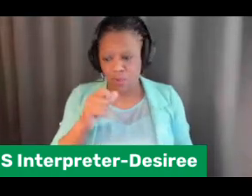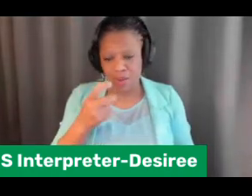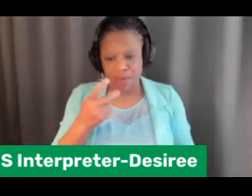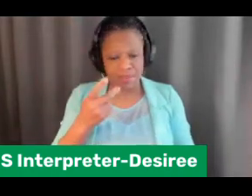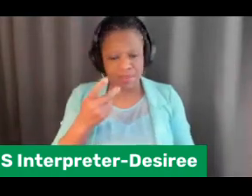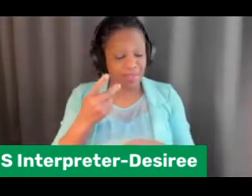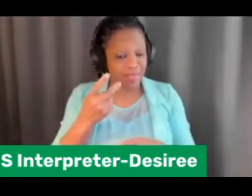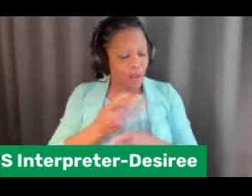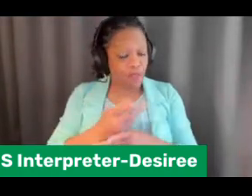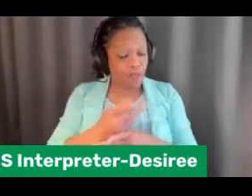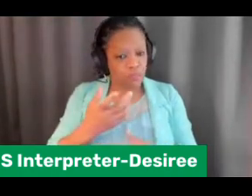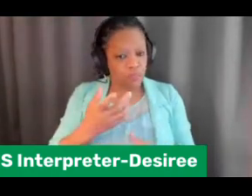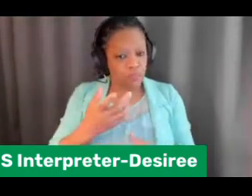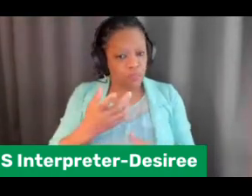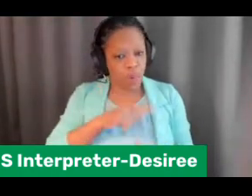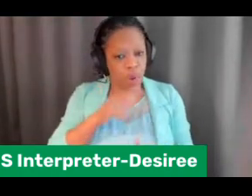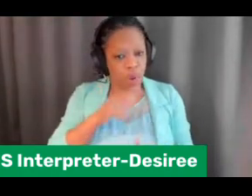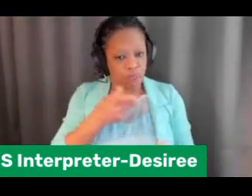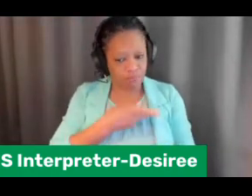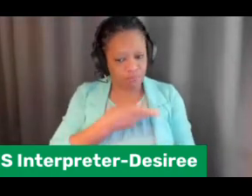together. And so I've started to think about this